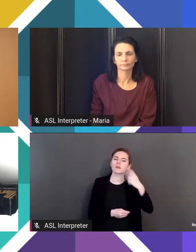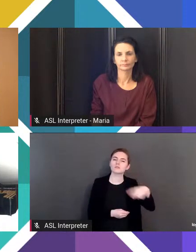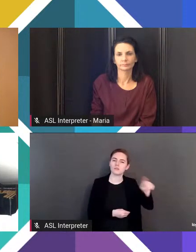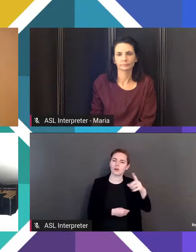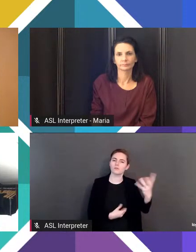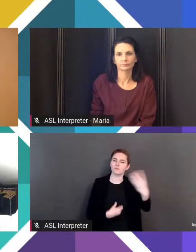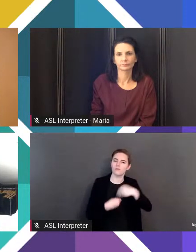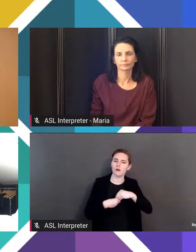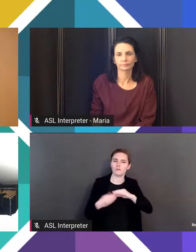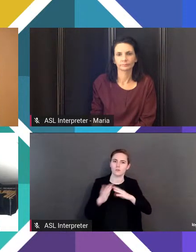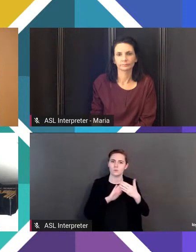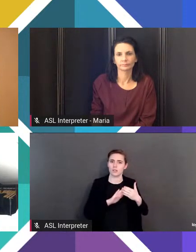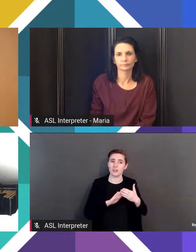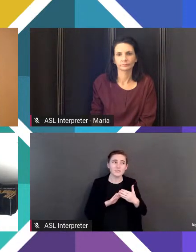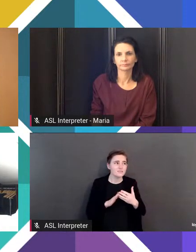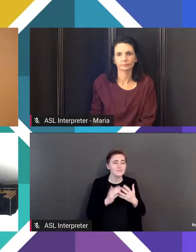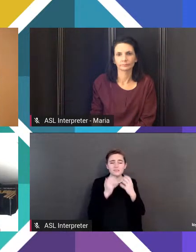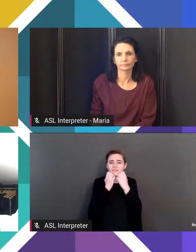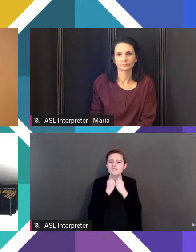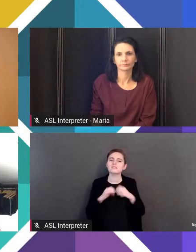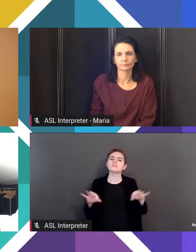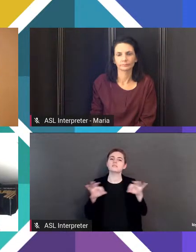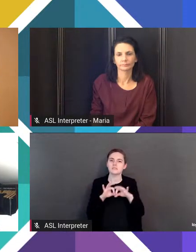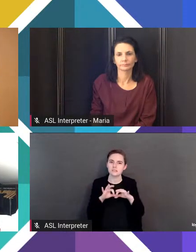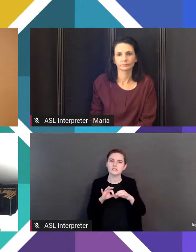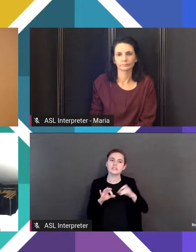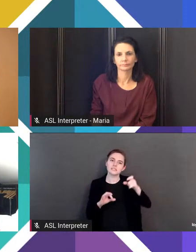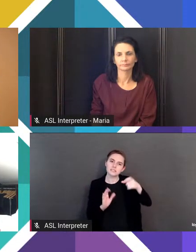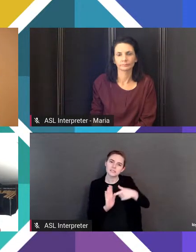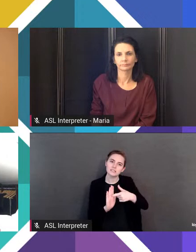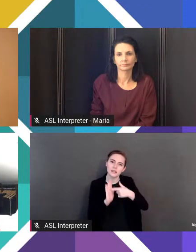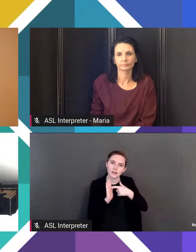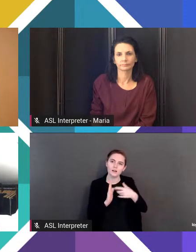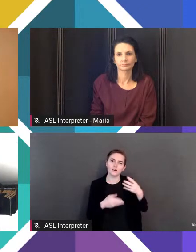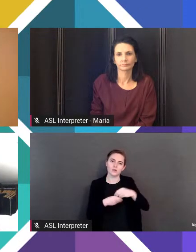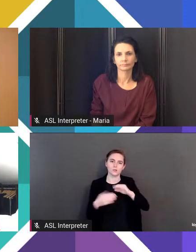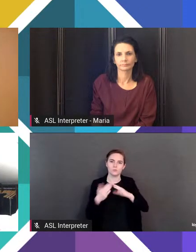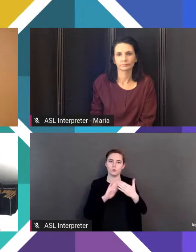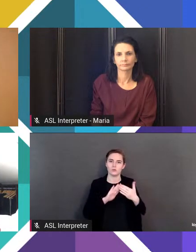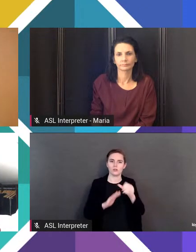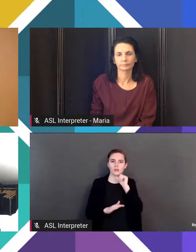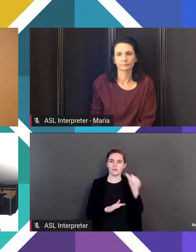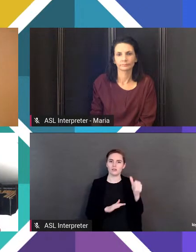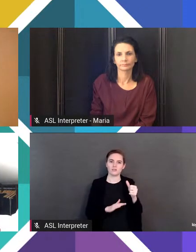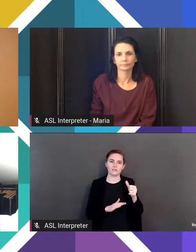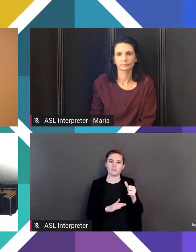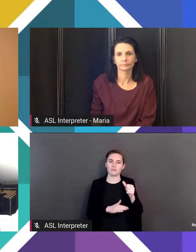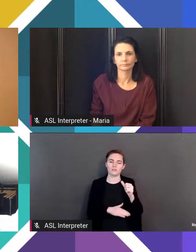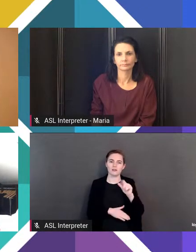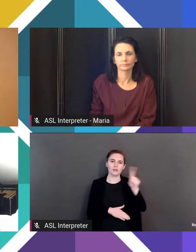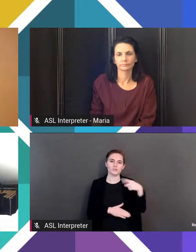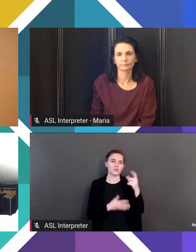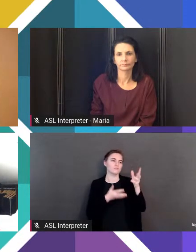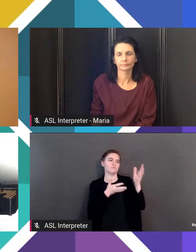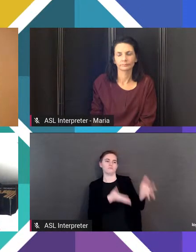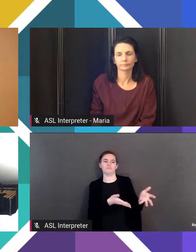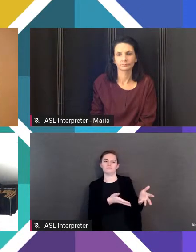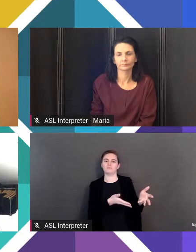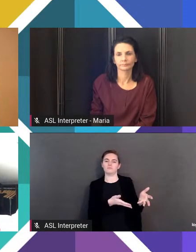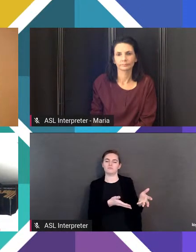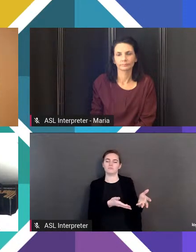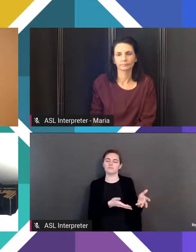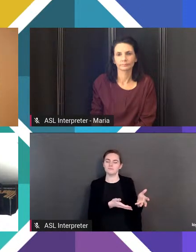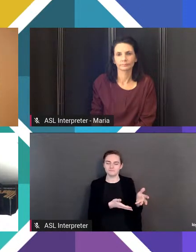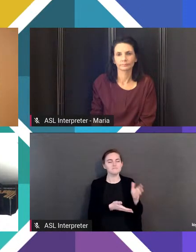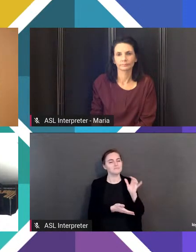right? And necessary for us to continue moving forward as a society. So I think that's definitely